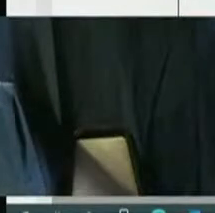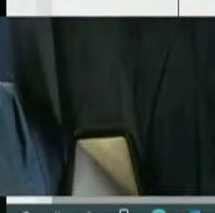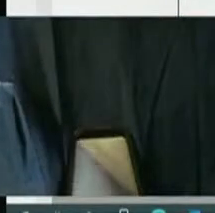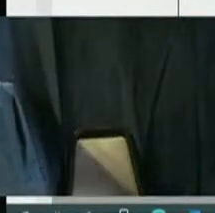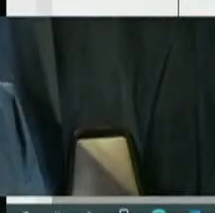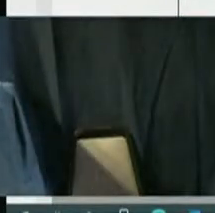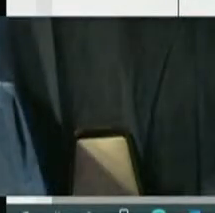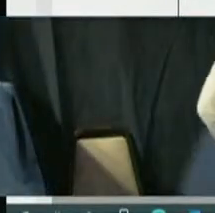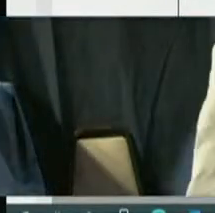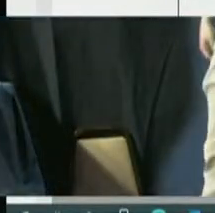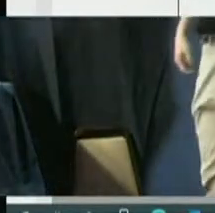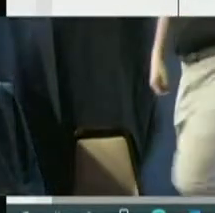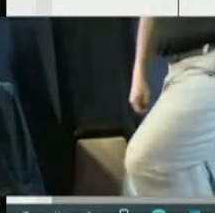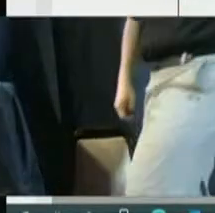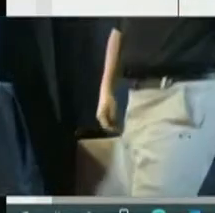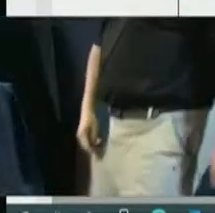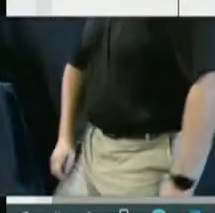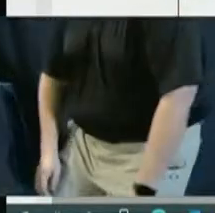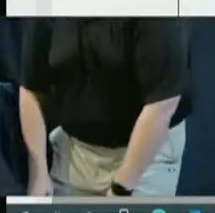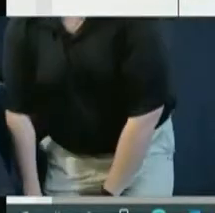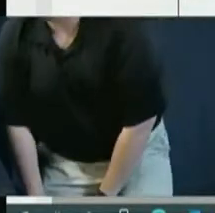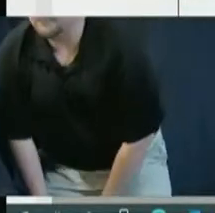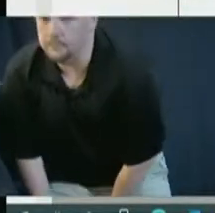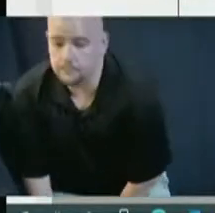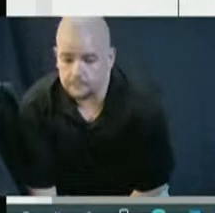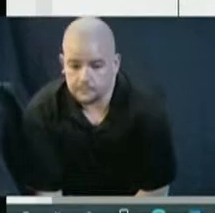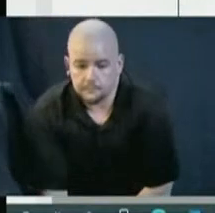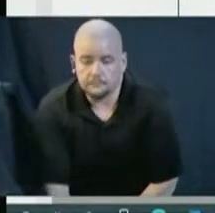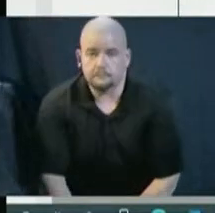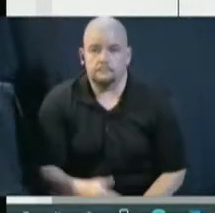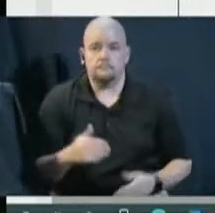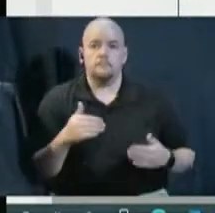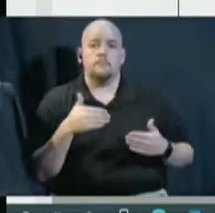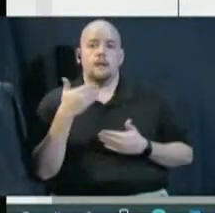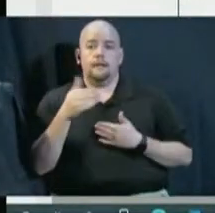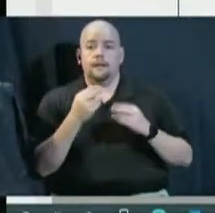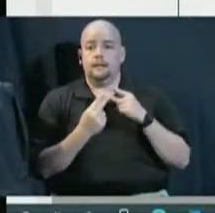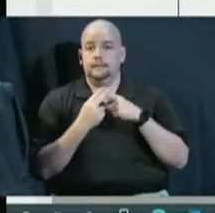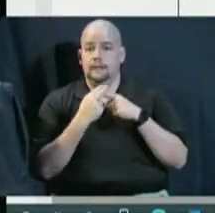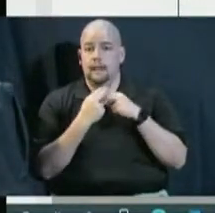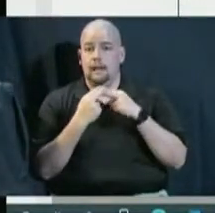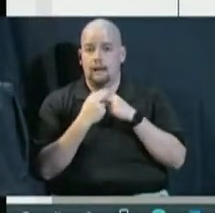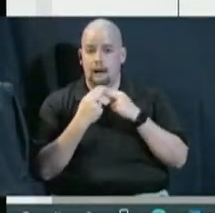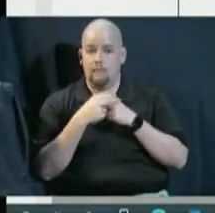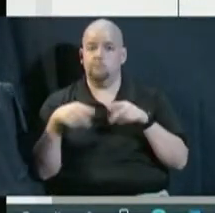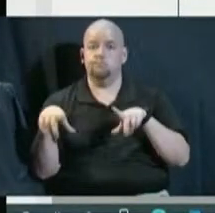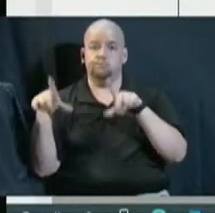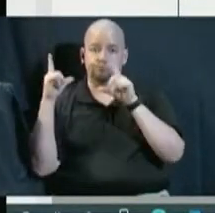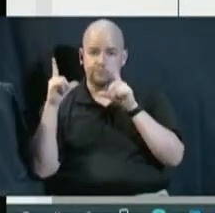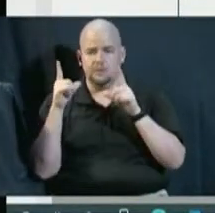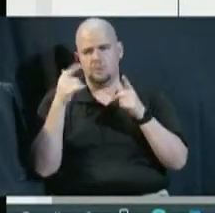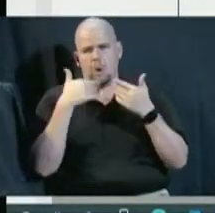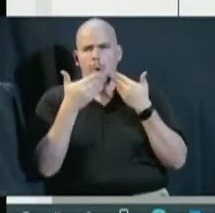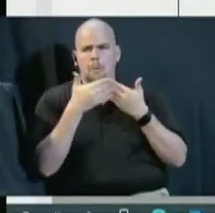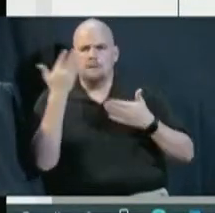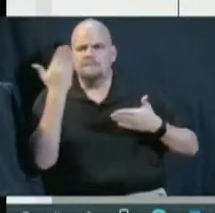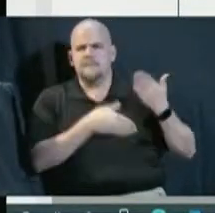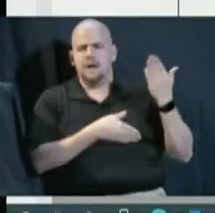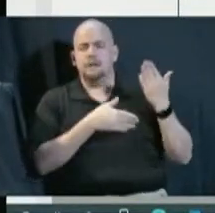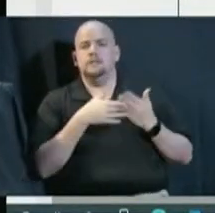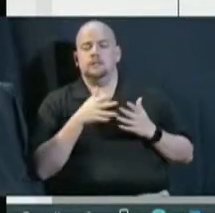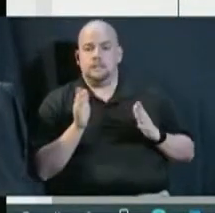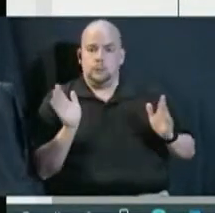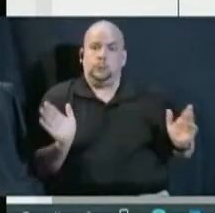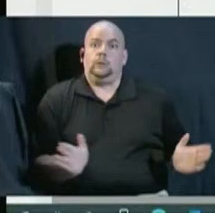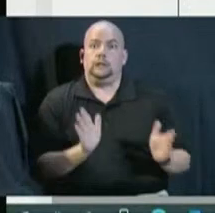next slide, kind of on the home stretch here with the last few. And so this is just, I think, to help drive home the